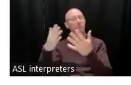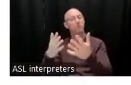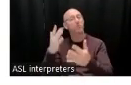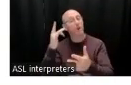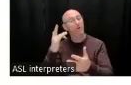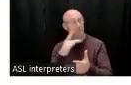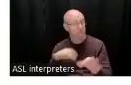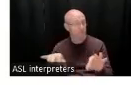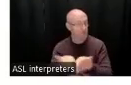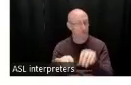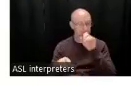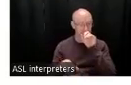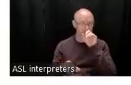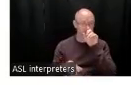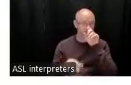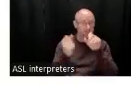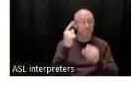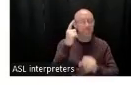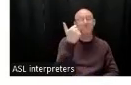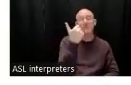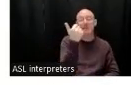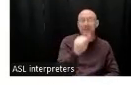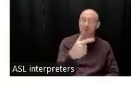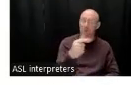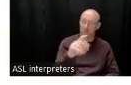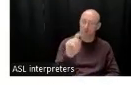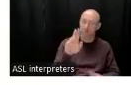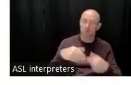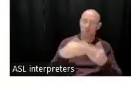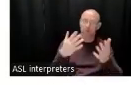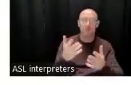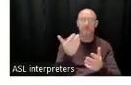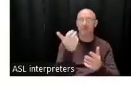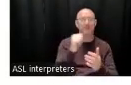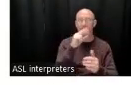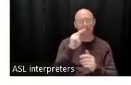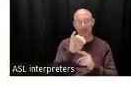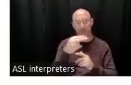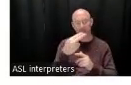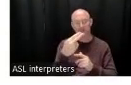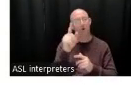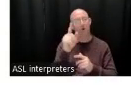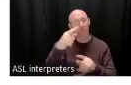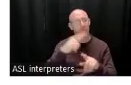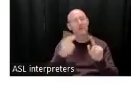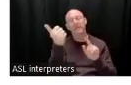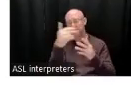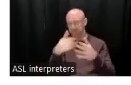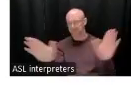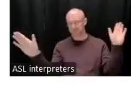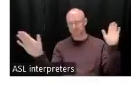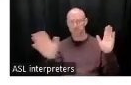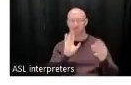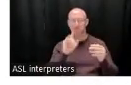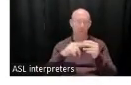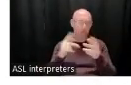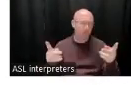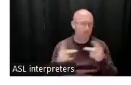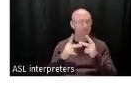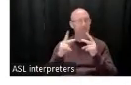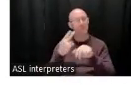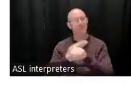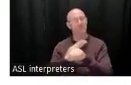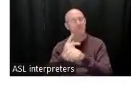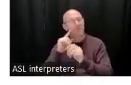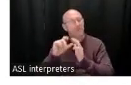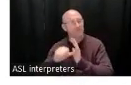So in any grant proposal, not just for NIH, but any funder, you can really use place and talk about place to emphasize, on the